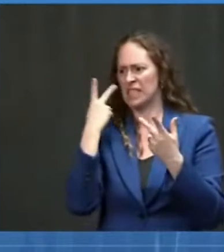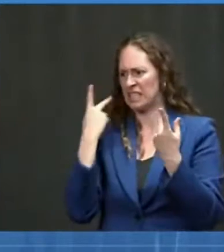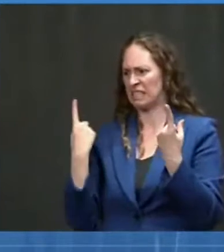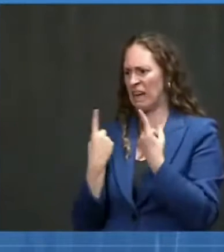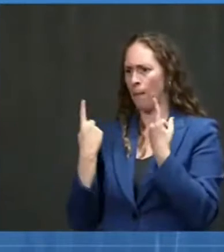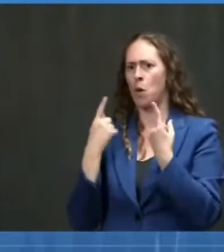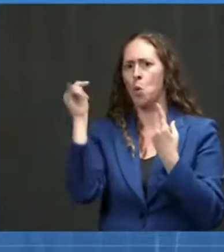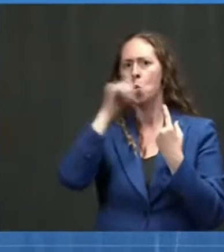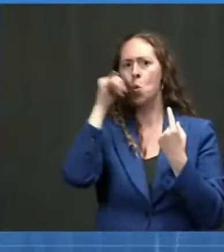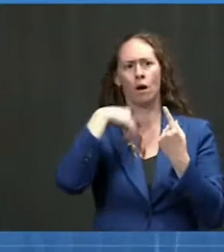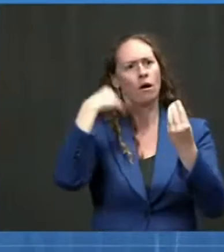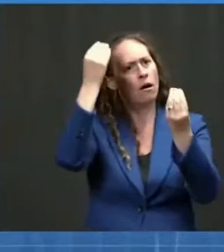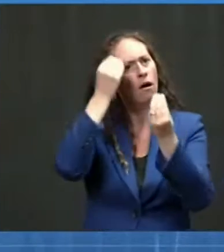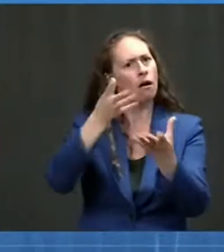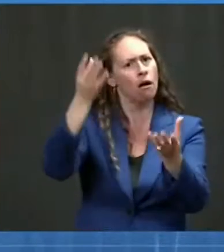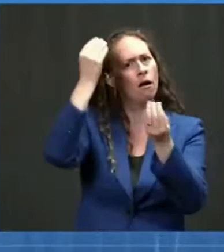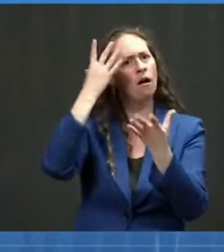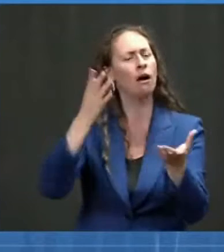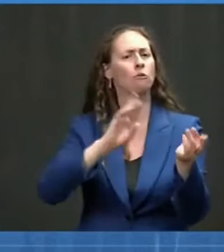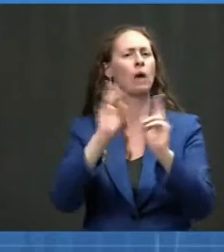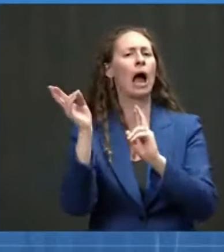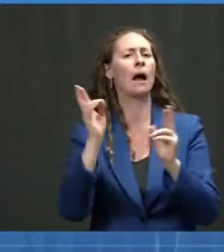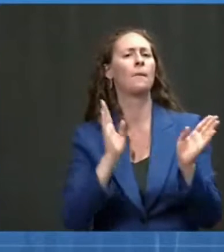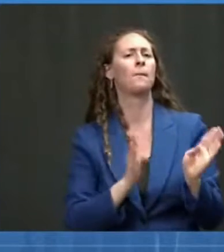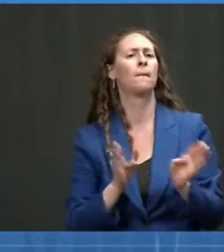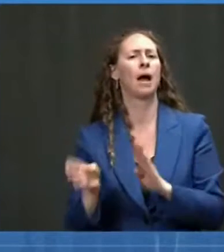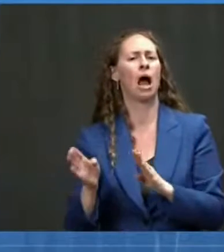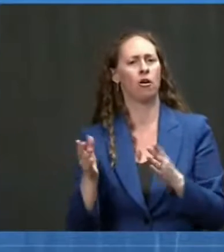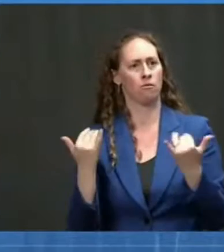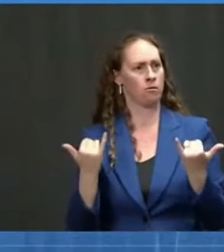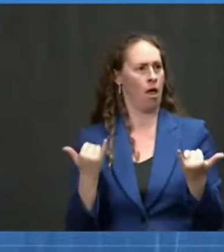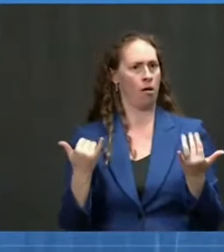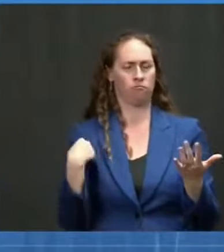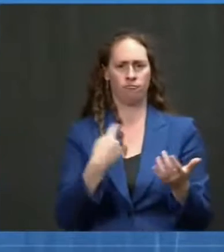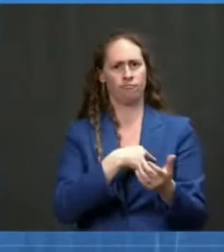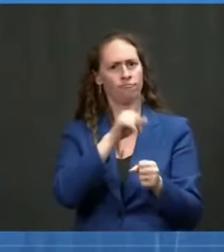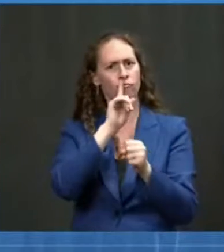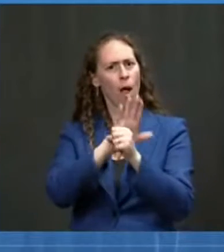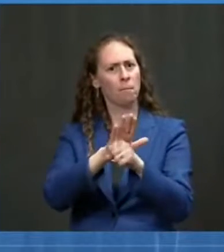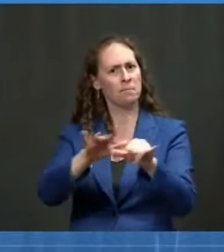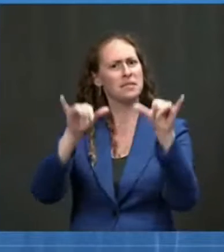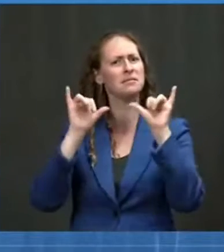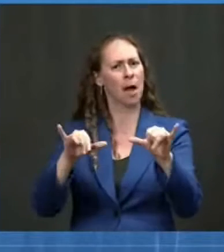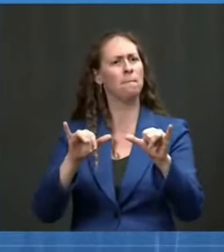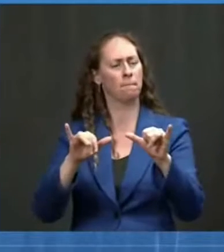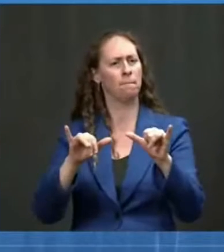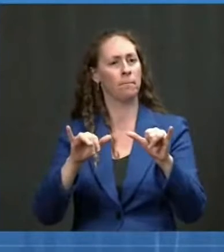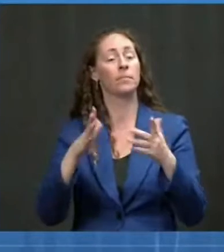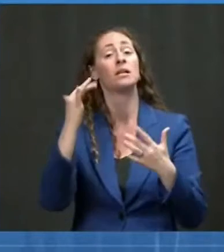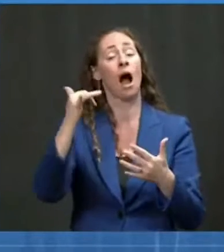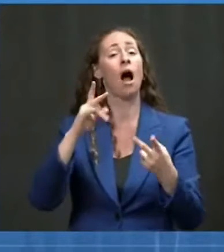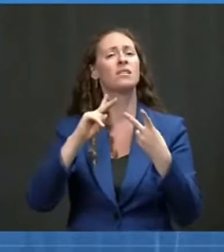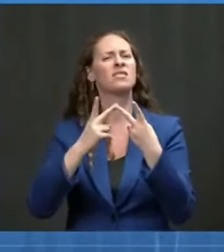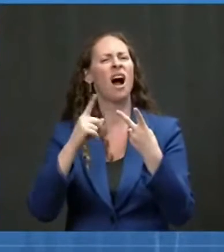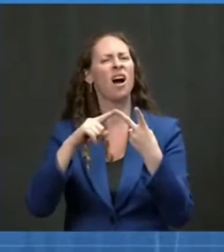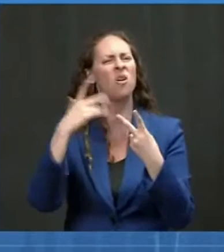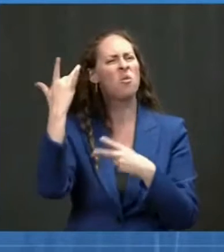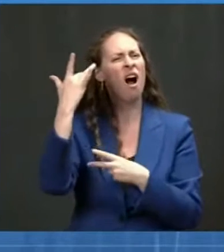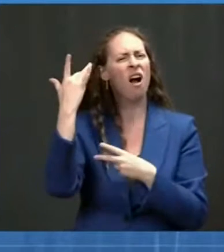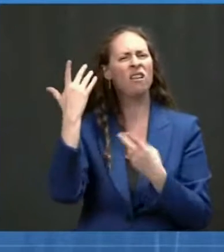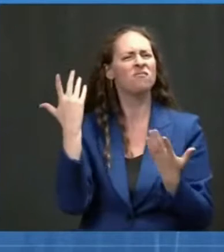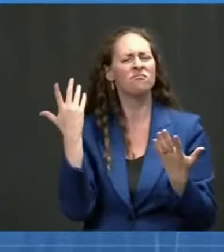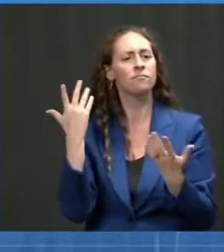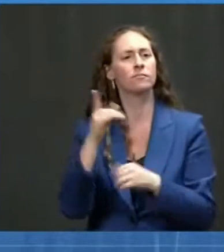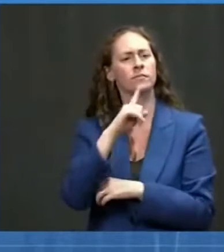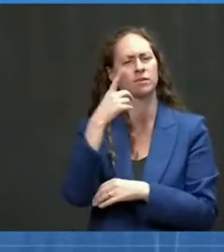be required down the line. And we are fulfilling that promise today. The second reason is we also want to ensure